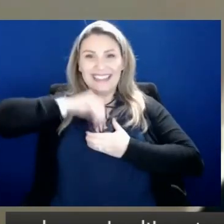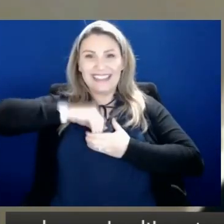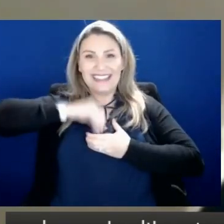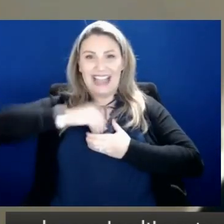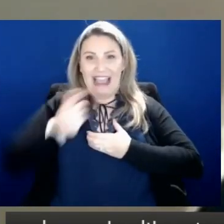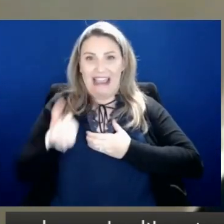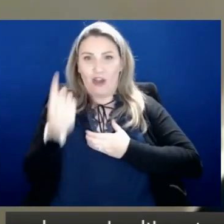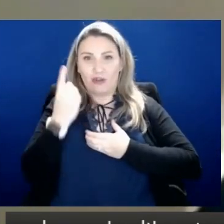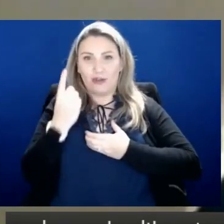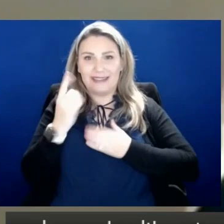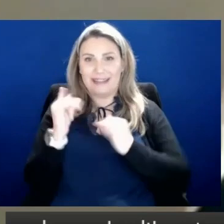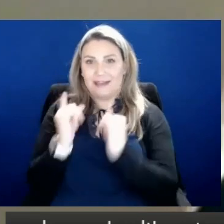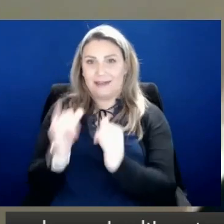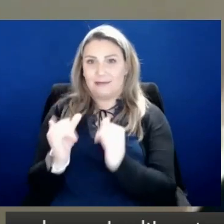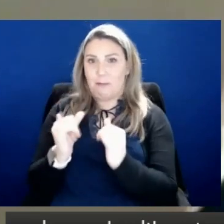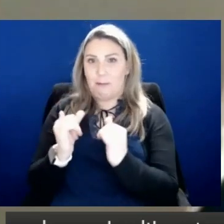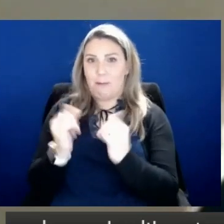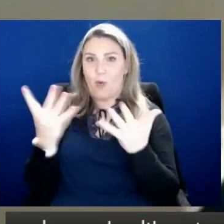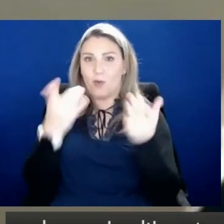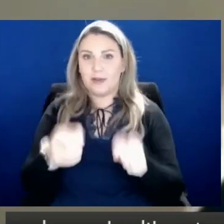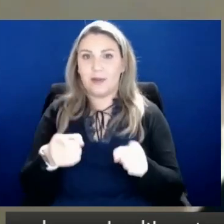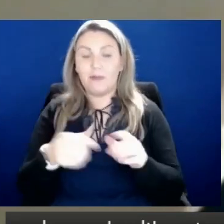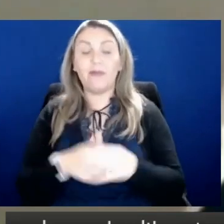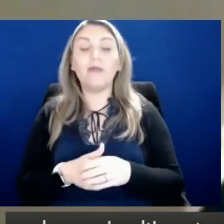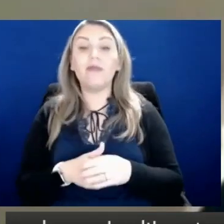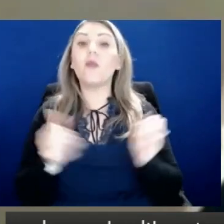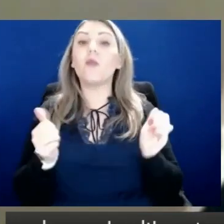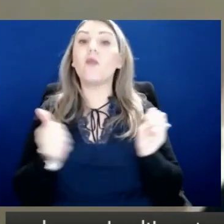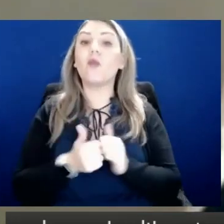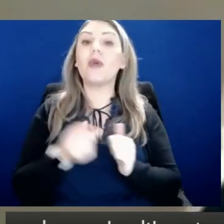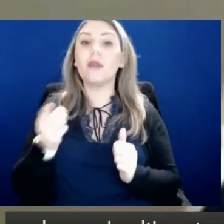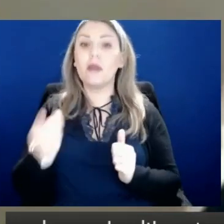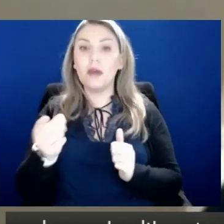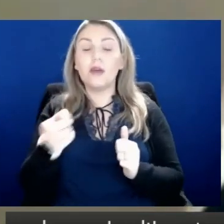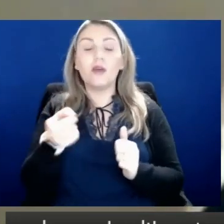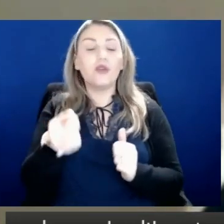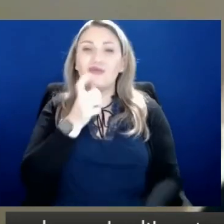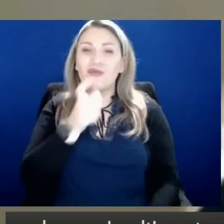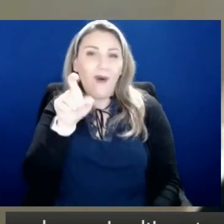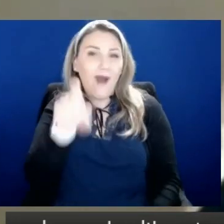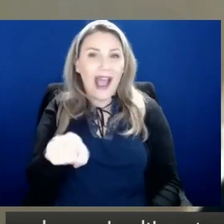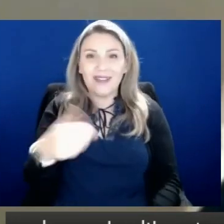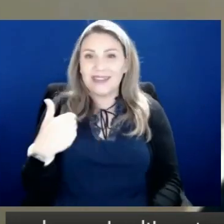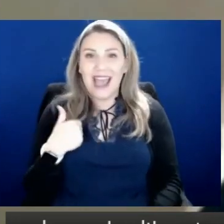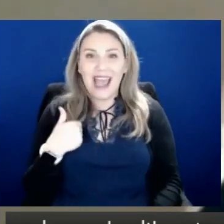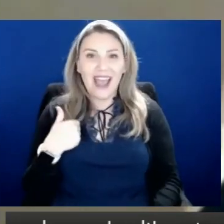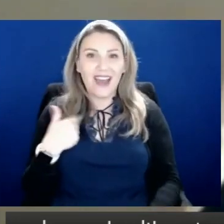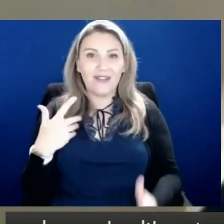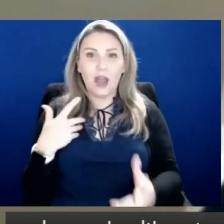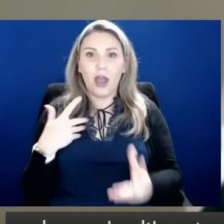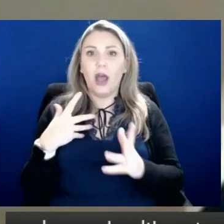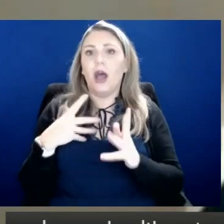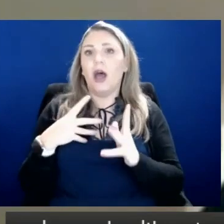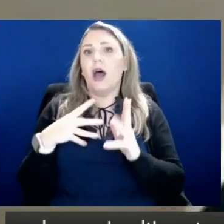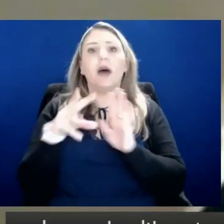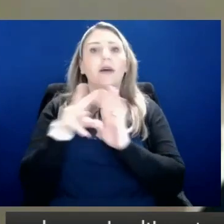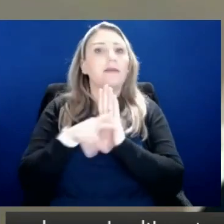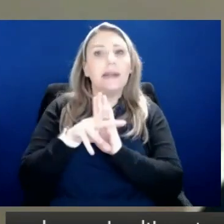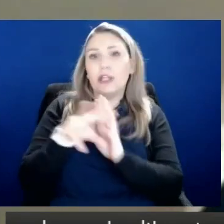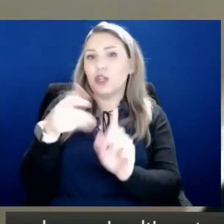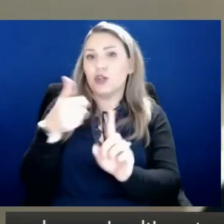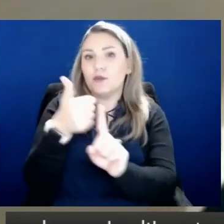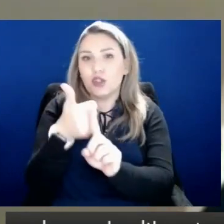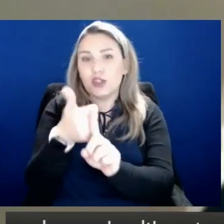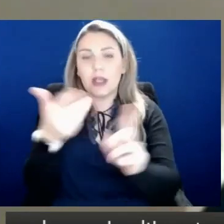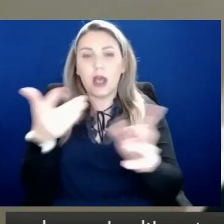on. And with Turning Point, you do not have to have a video of yourself. You can choose